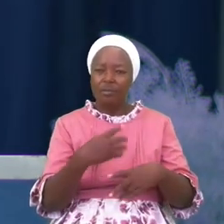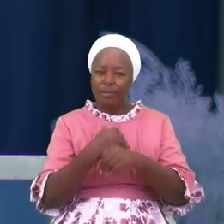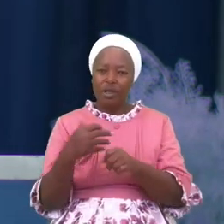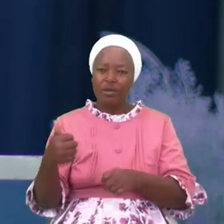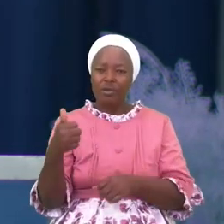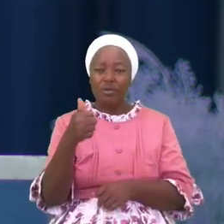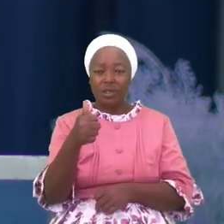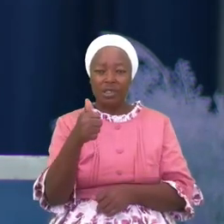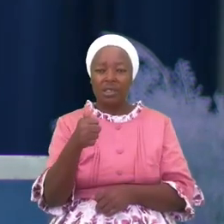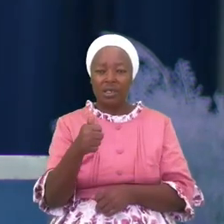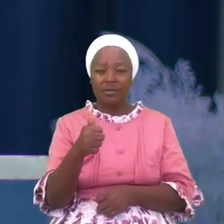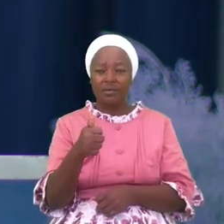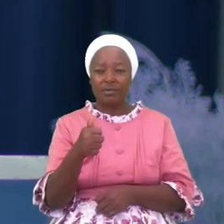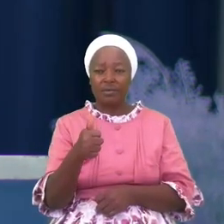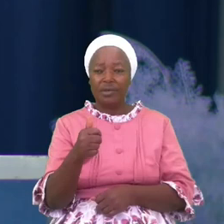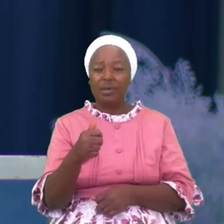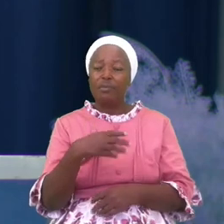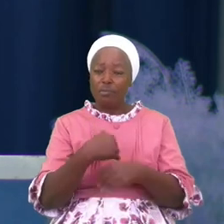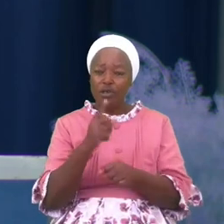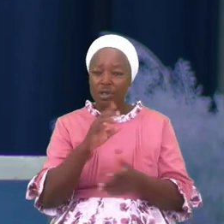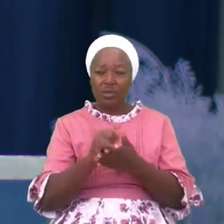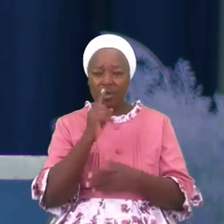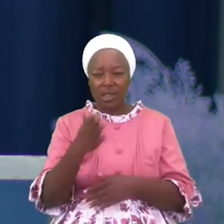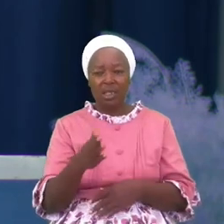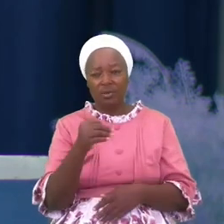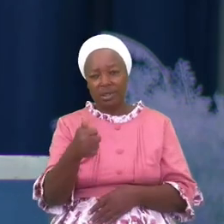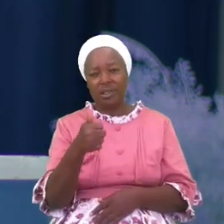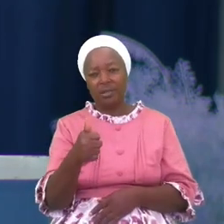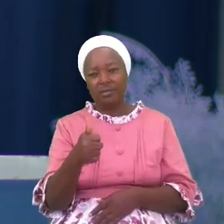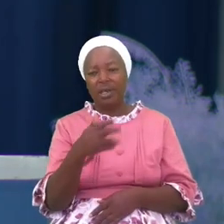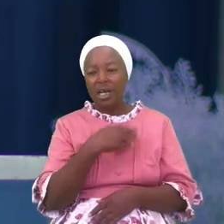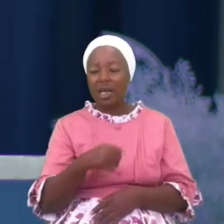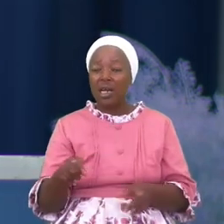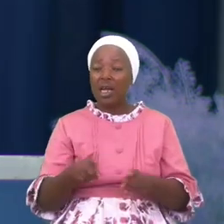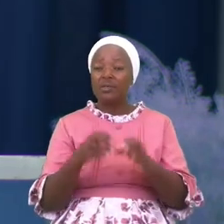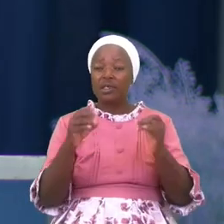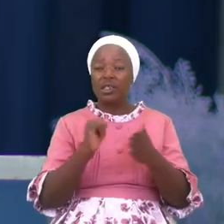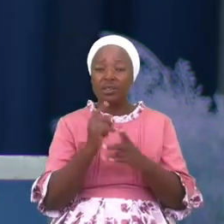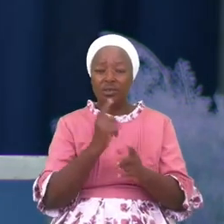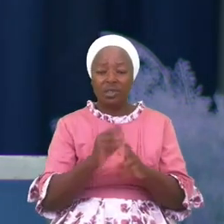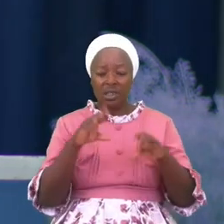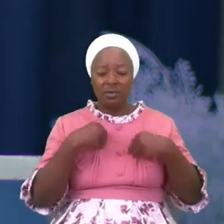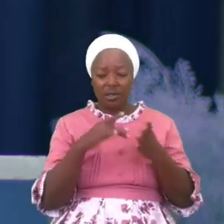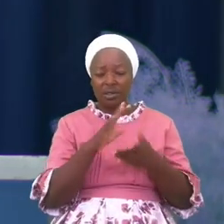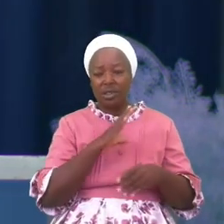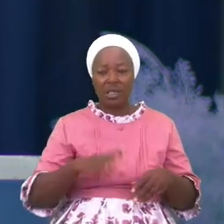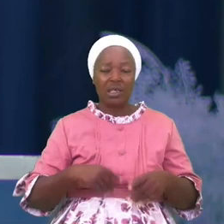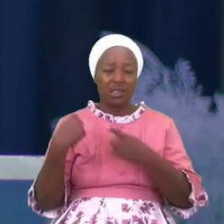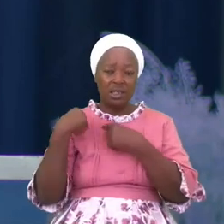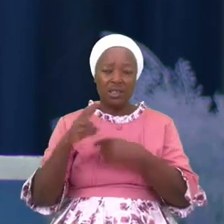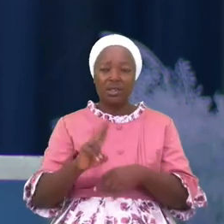life to Christ on first day and you have not attended the fellowship